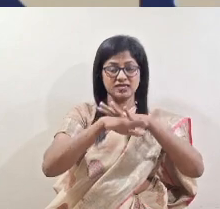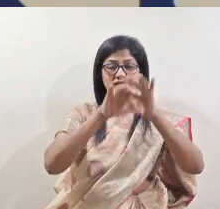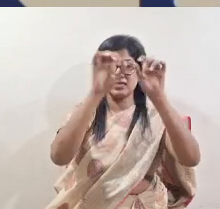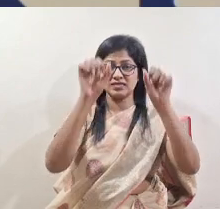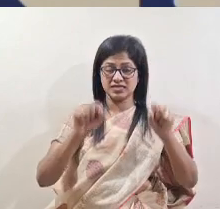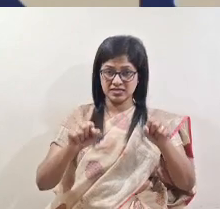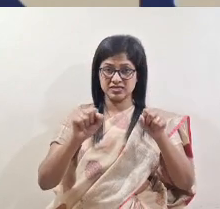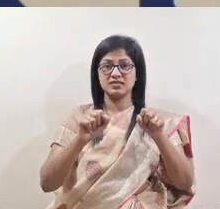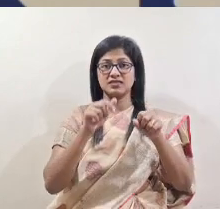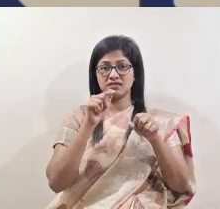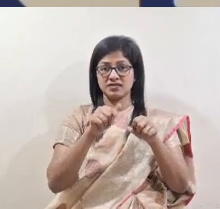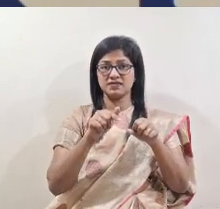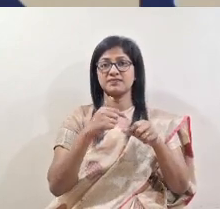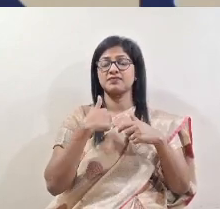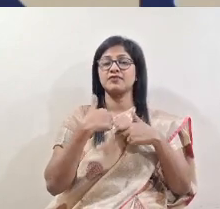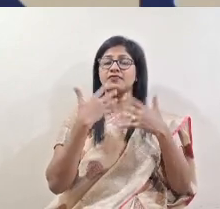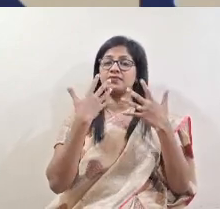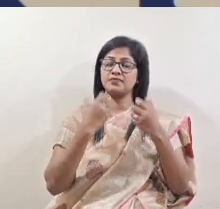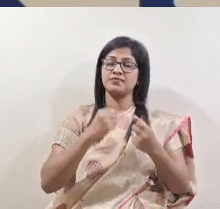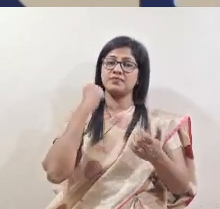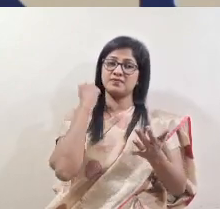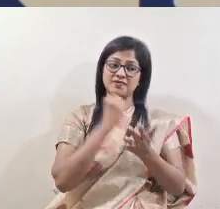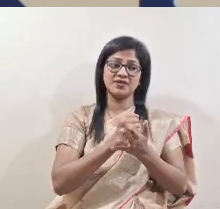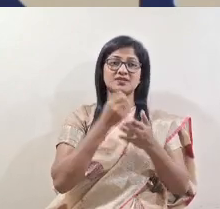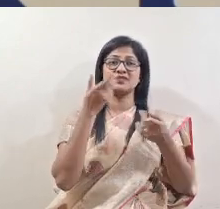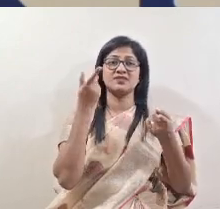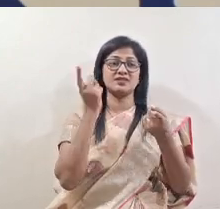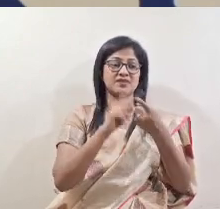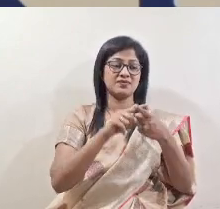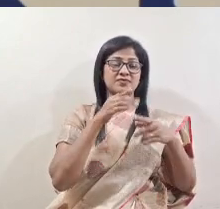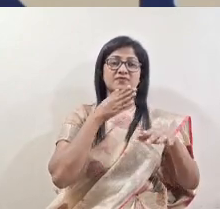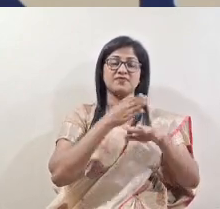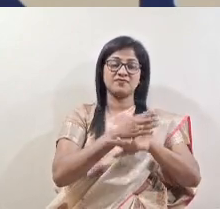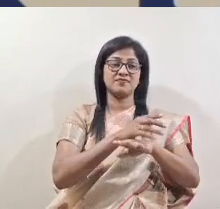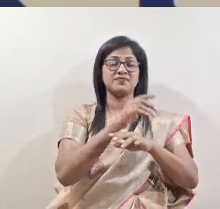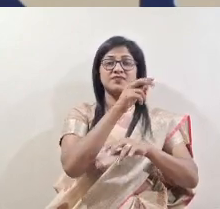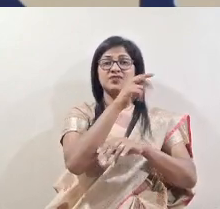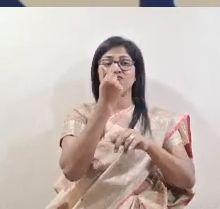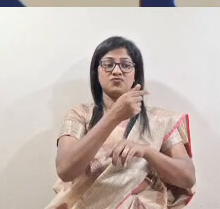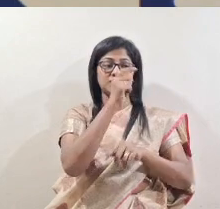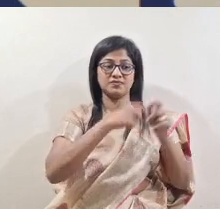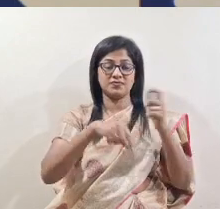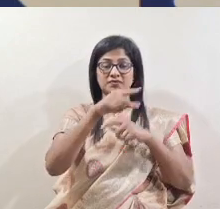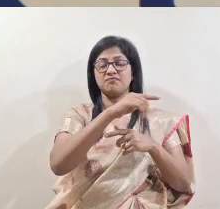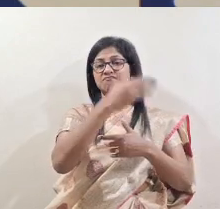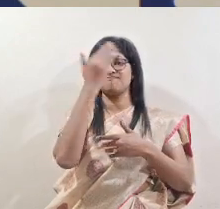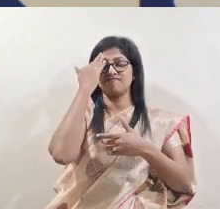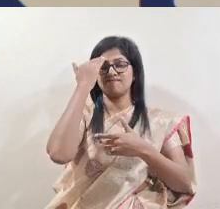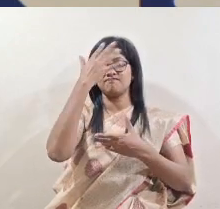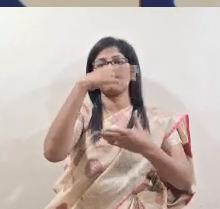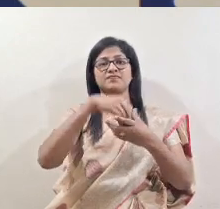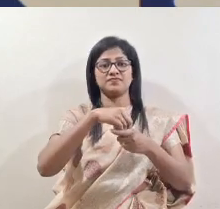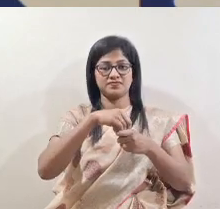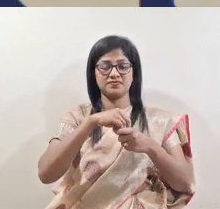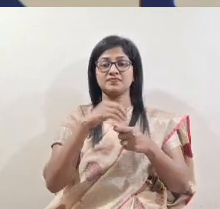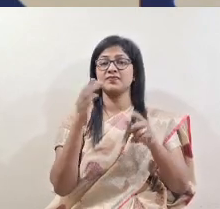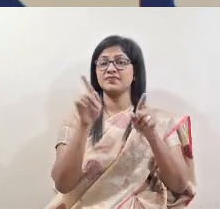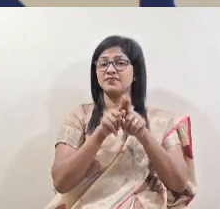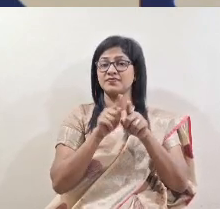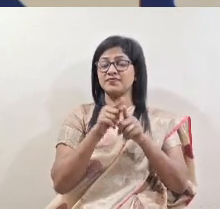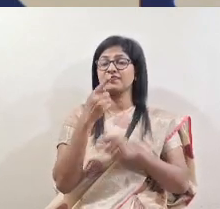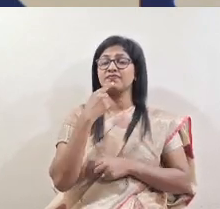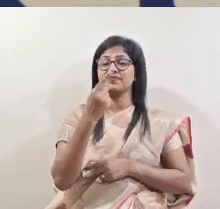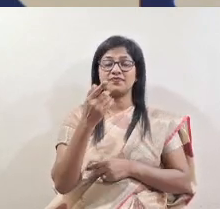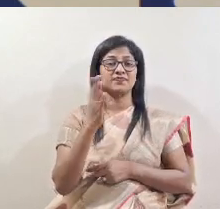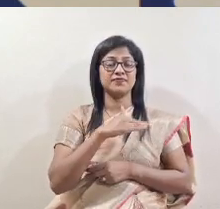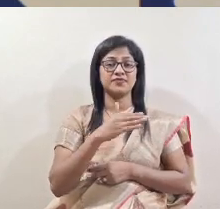centers, in our urban systems, we have to take the vulnerable road users also into consideration. And